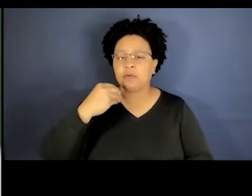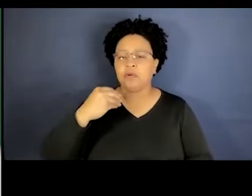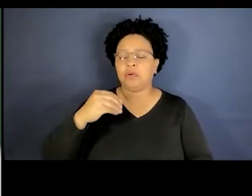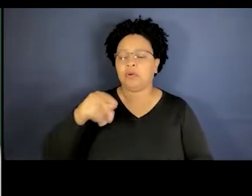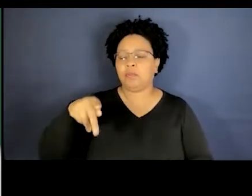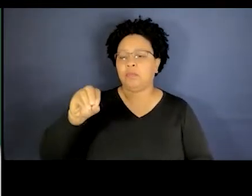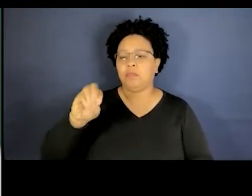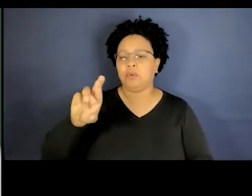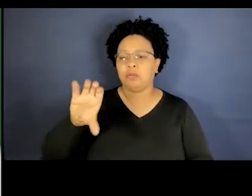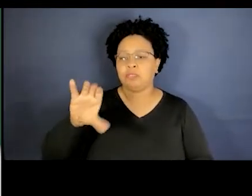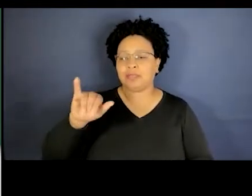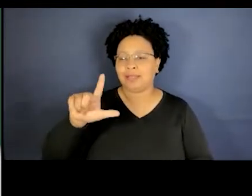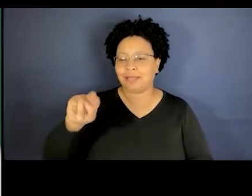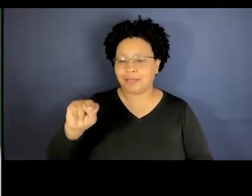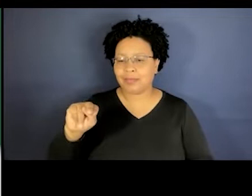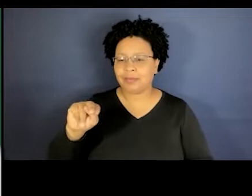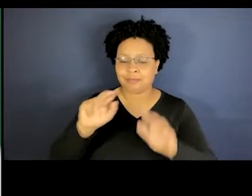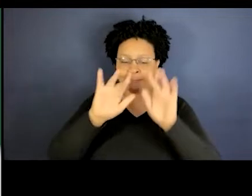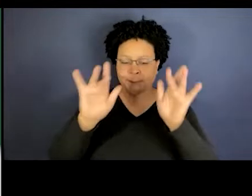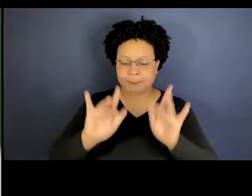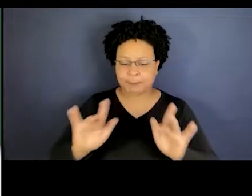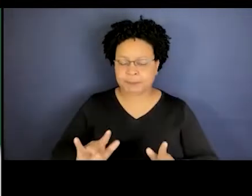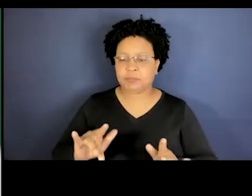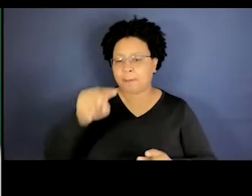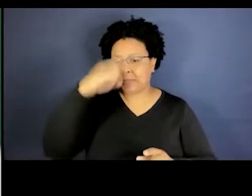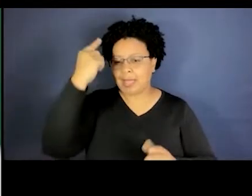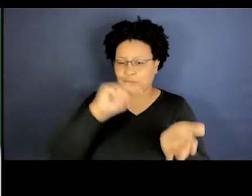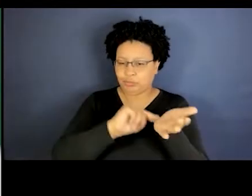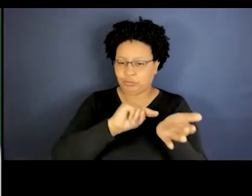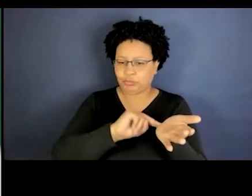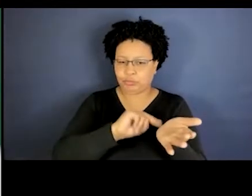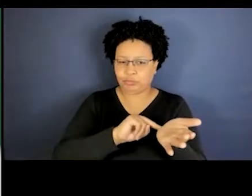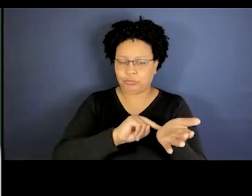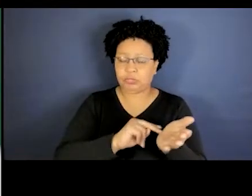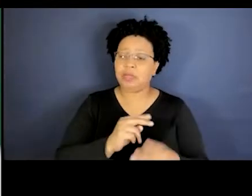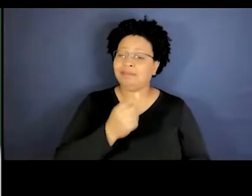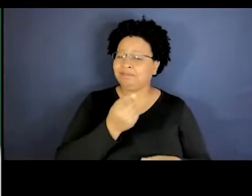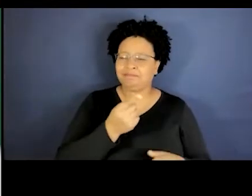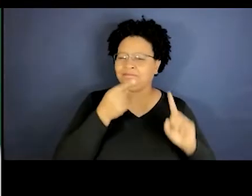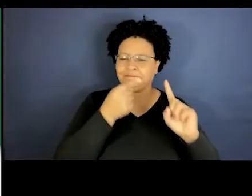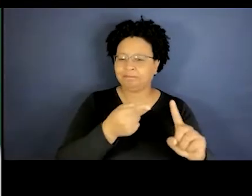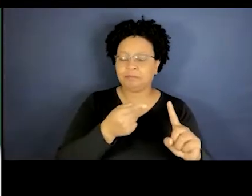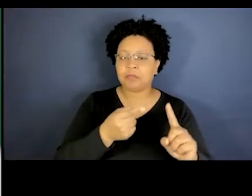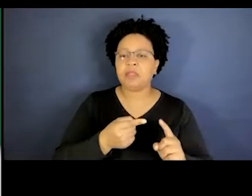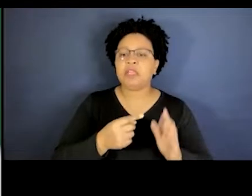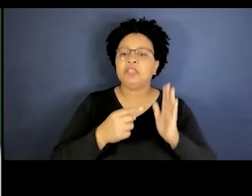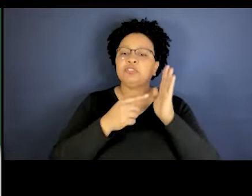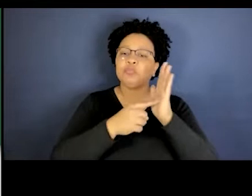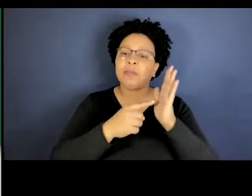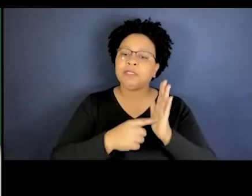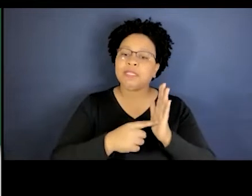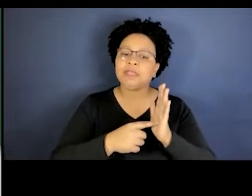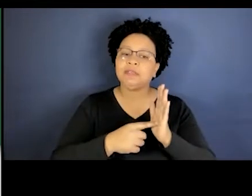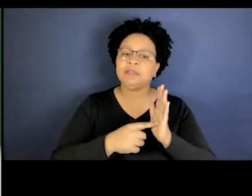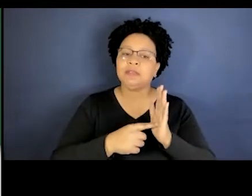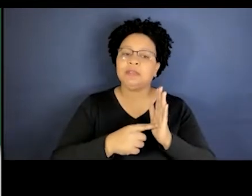of a Black nurse. And this figurine was really to represent what she felt was the essence of